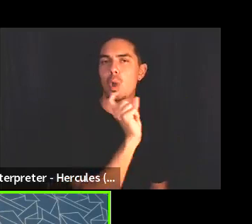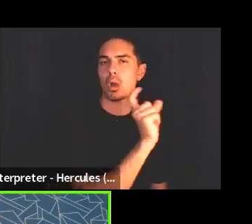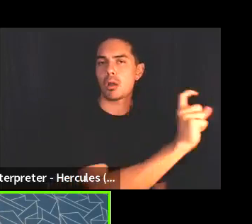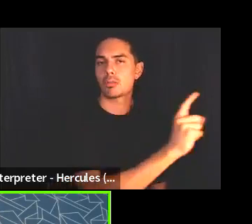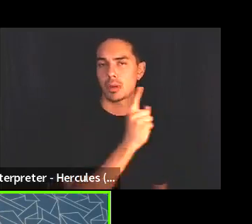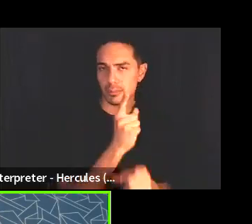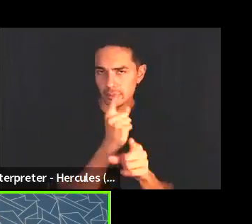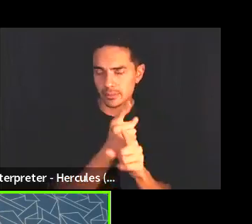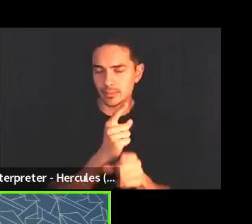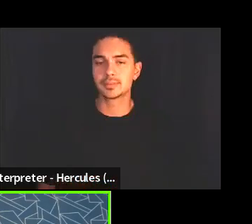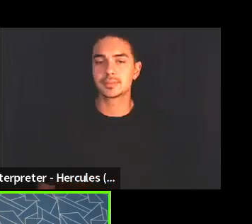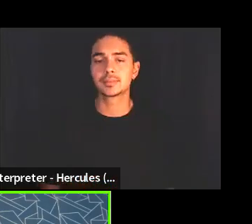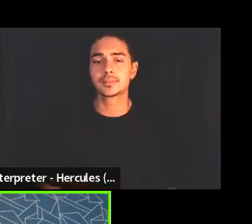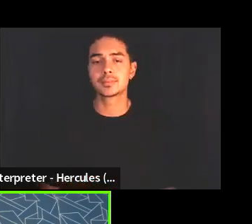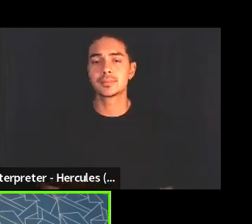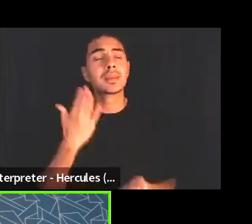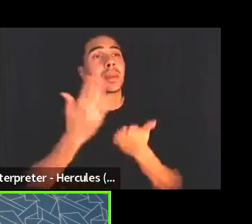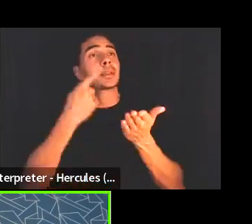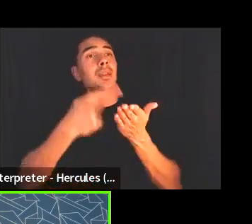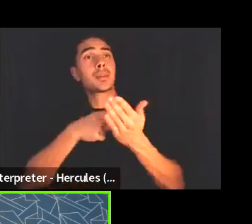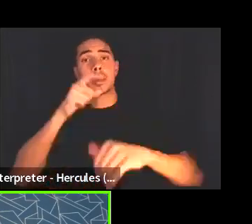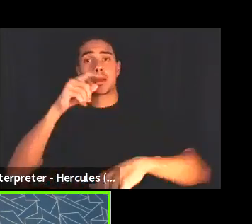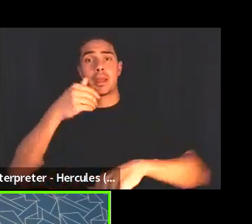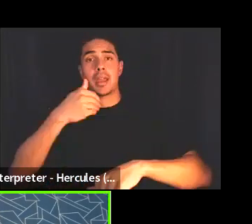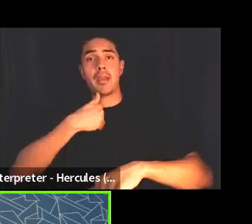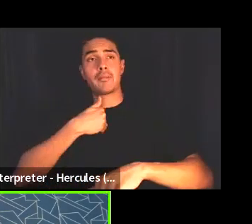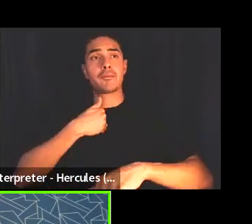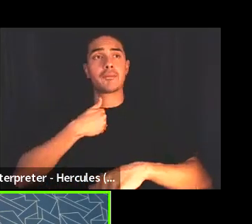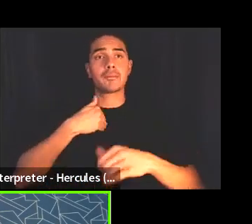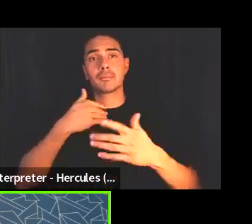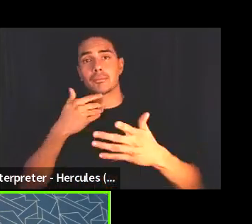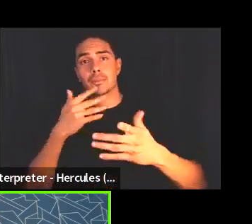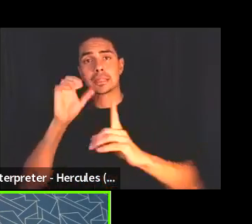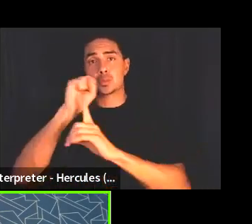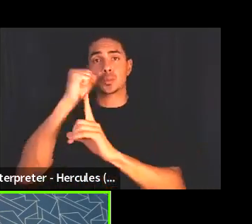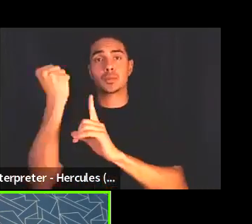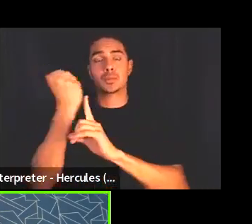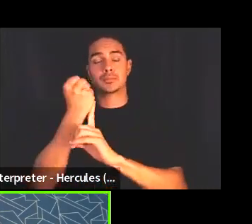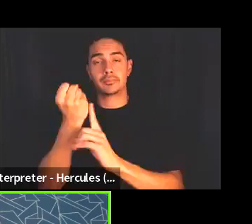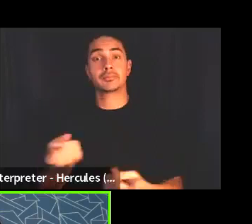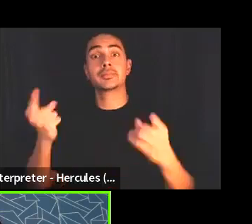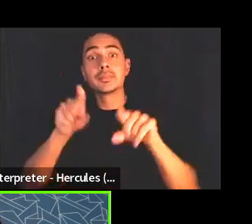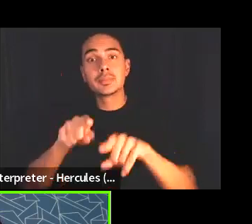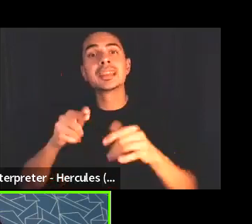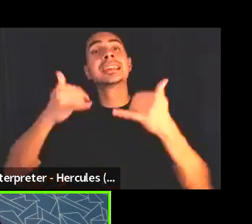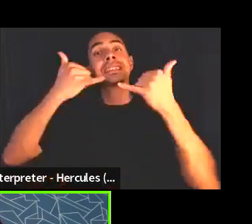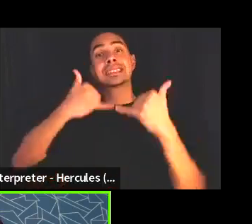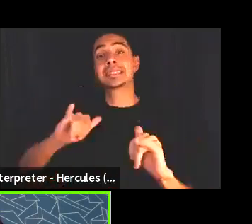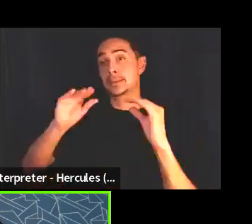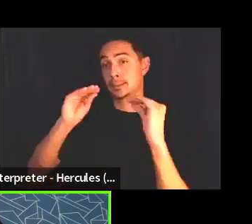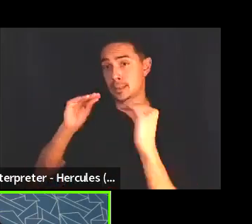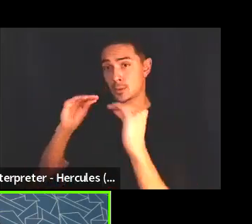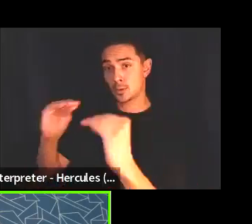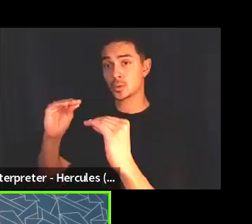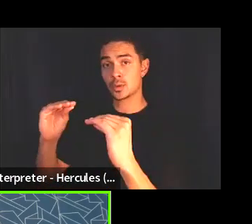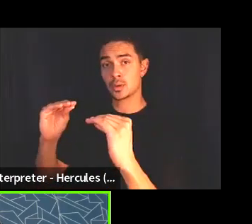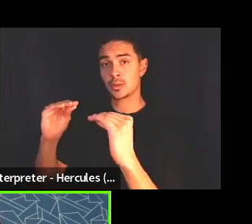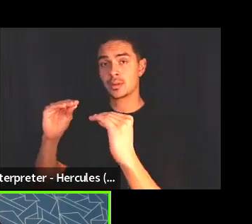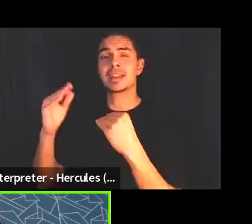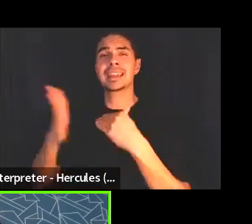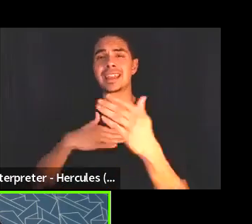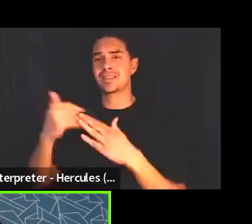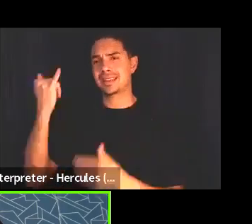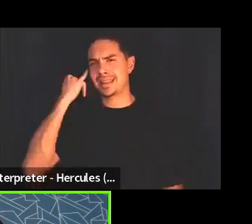think, there's maybe times when we can still teach someone, even when it is